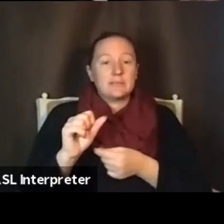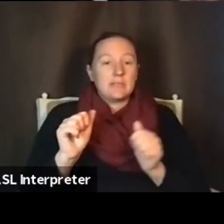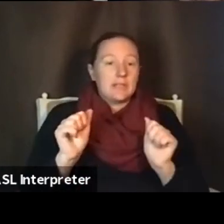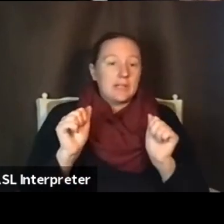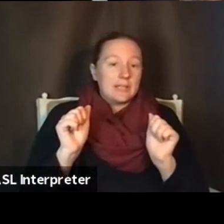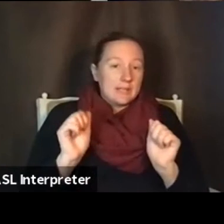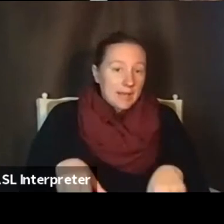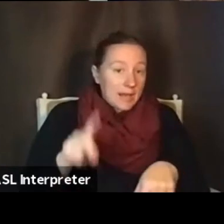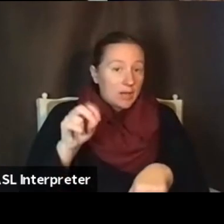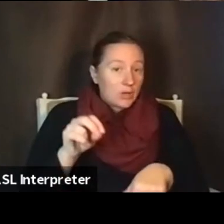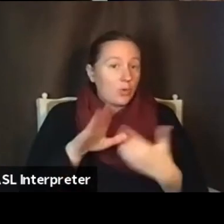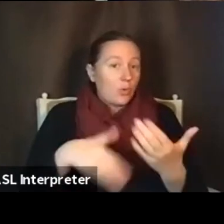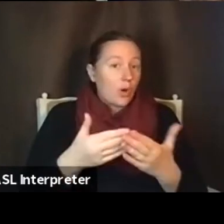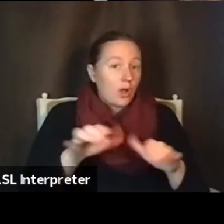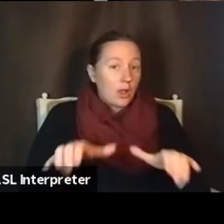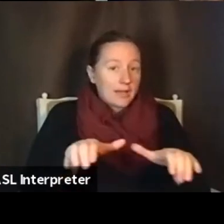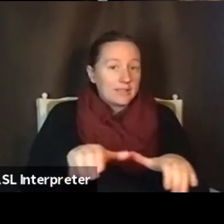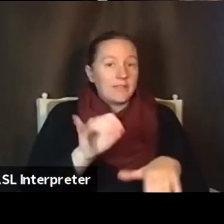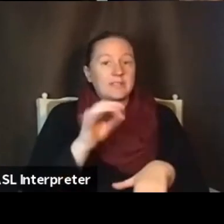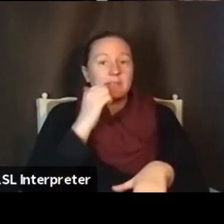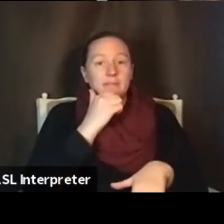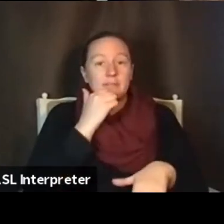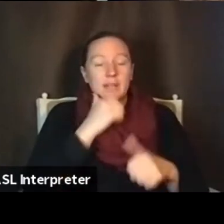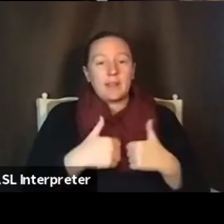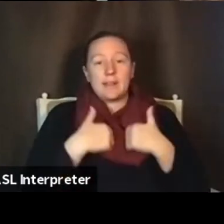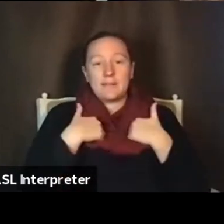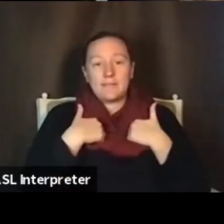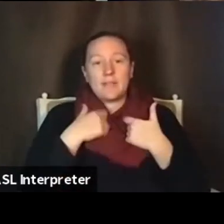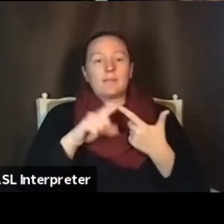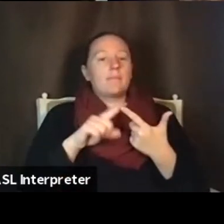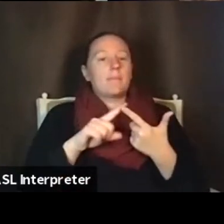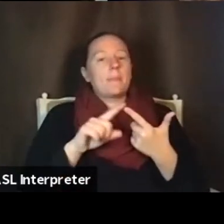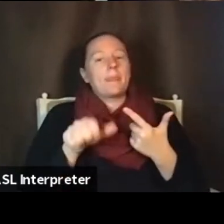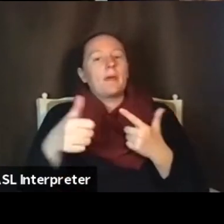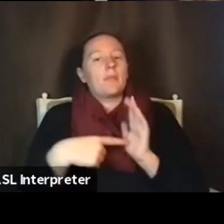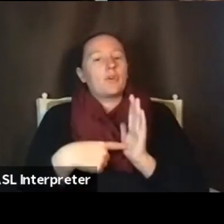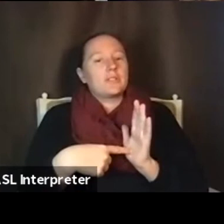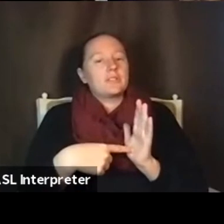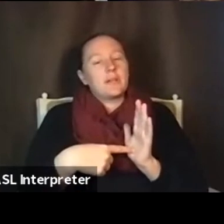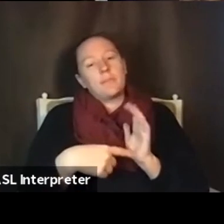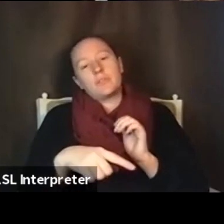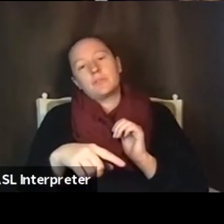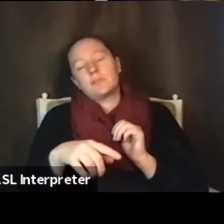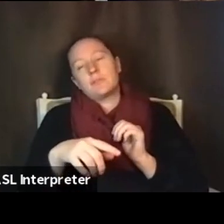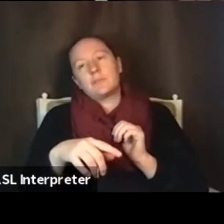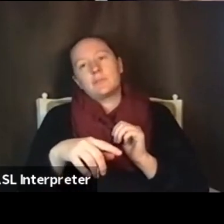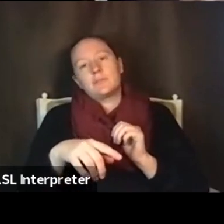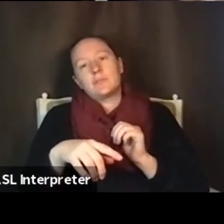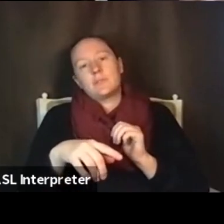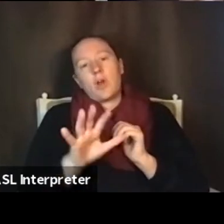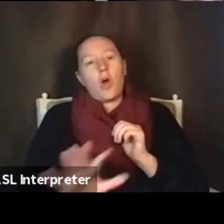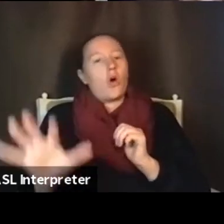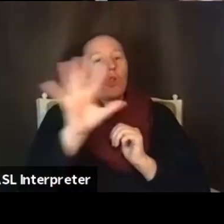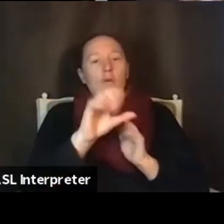do all their activities of daily living. And then there's also lots of nice examples around the state where I think patients are